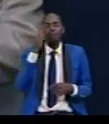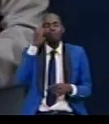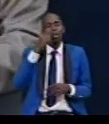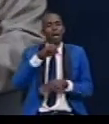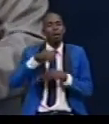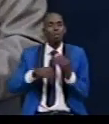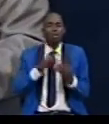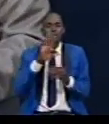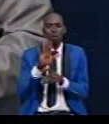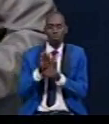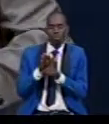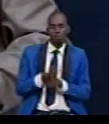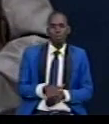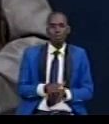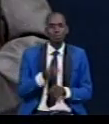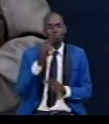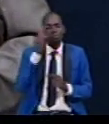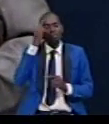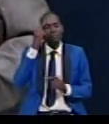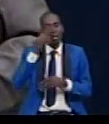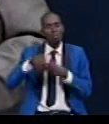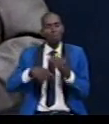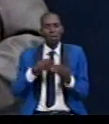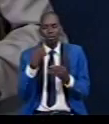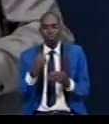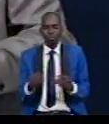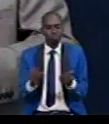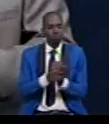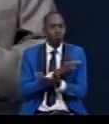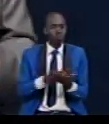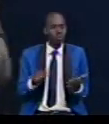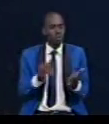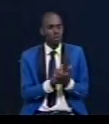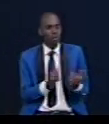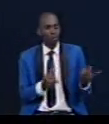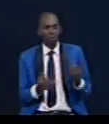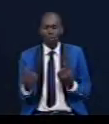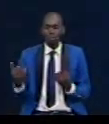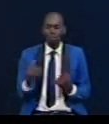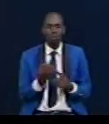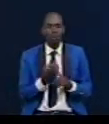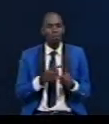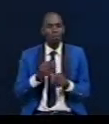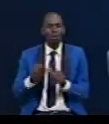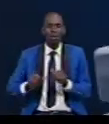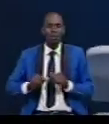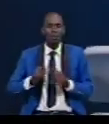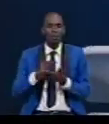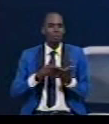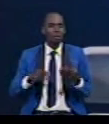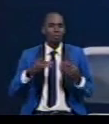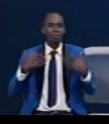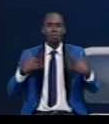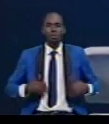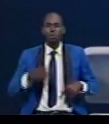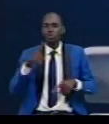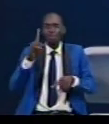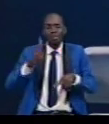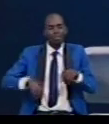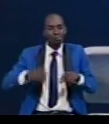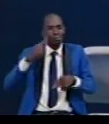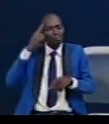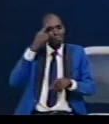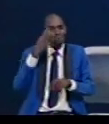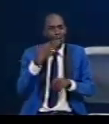the destruction of different parts of your body. You cannot think of any